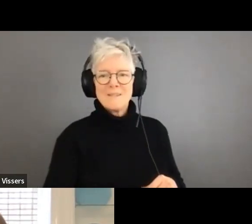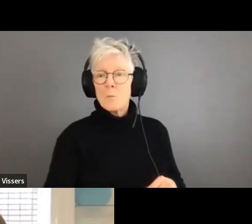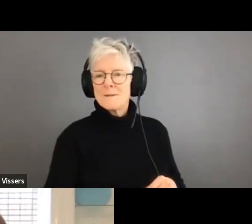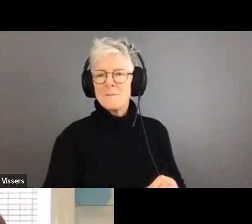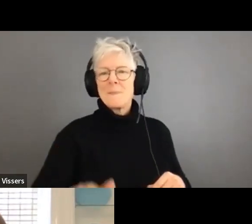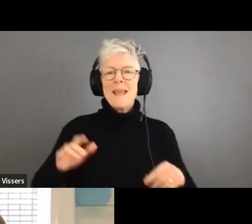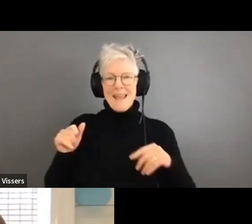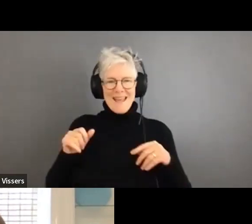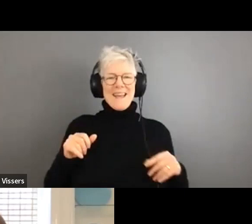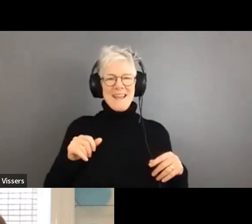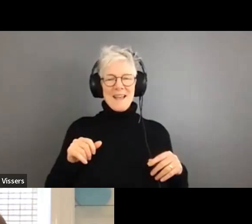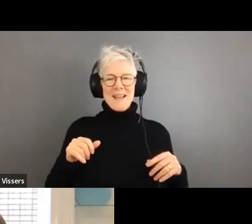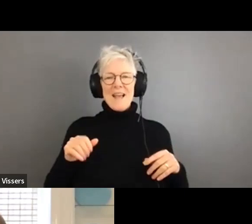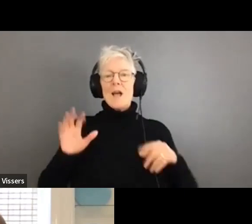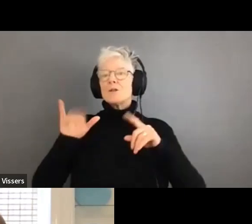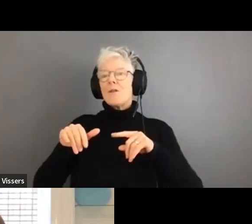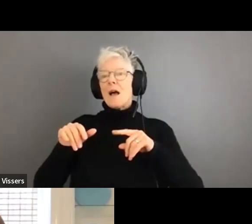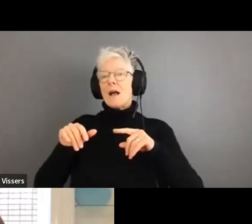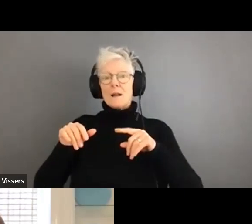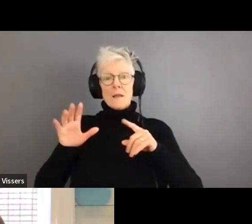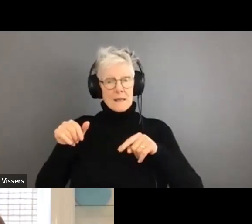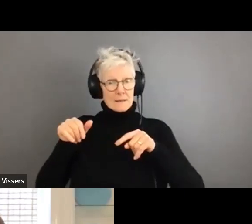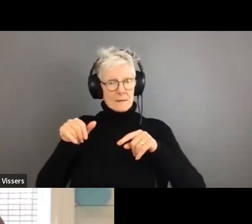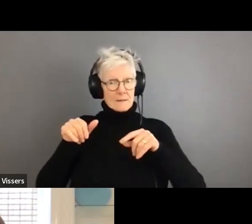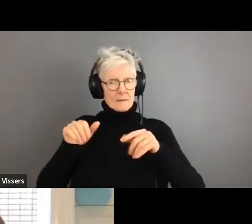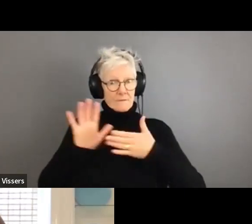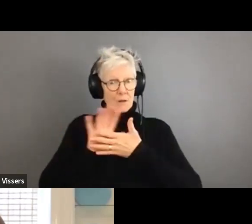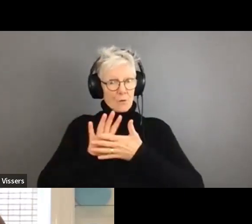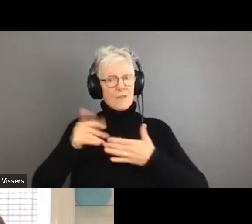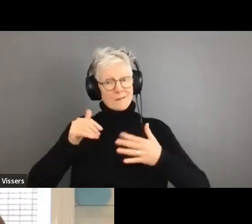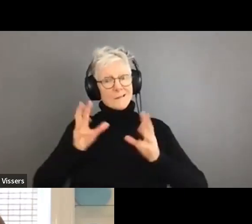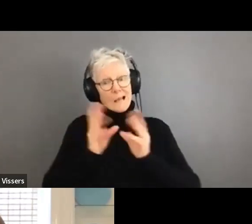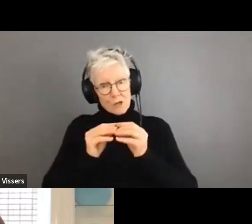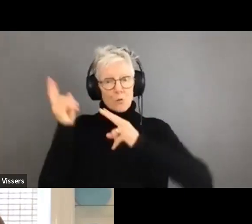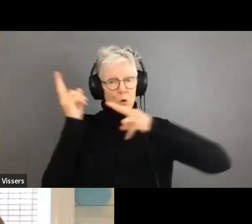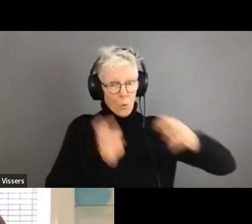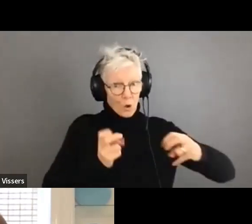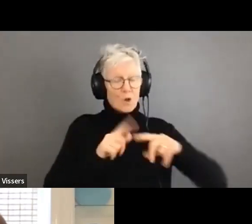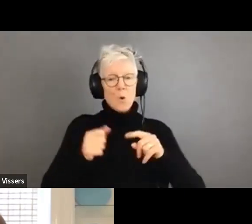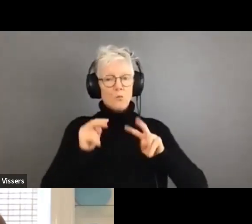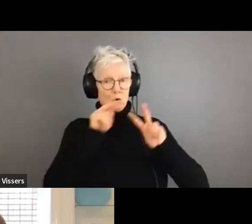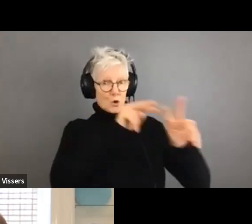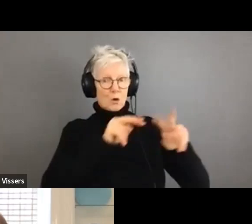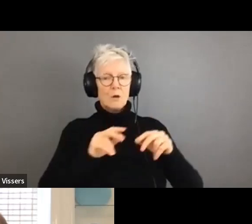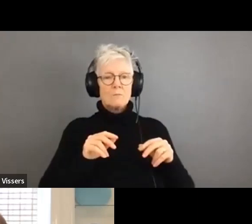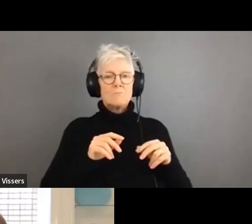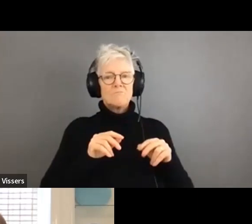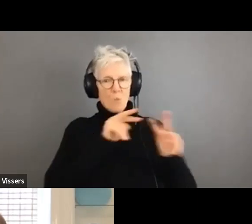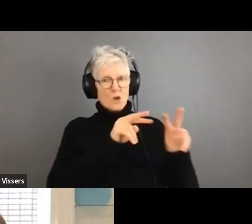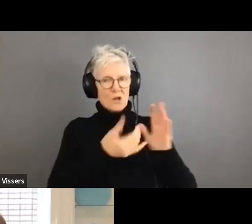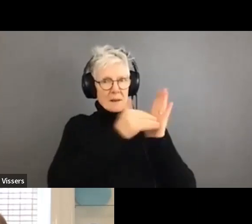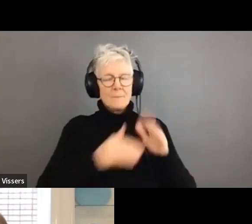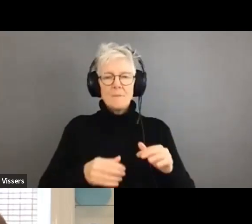and find that exact wording that he used, just in case. And that's why you follow with me, because I gotta find I gotta nail down the third